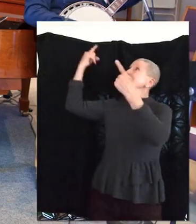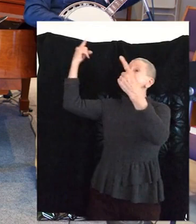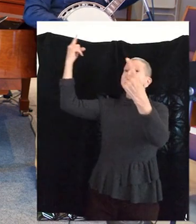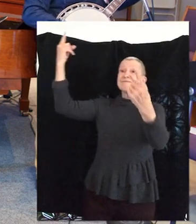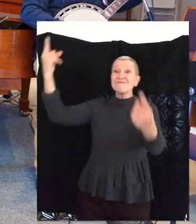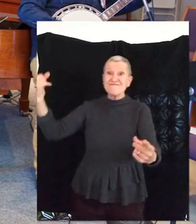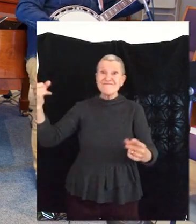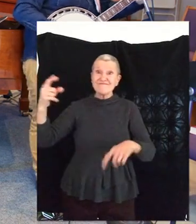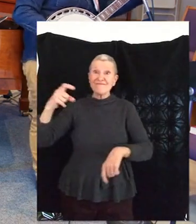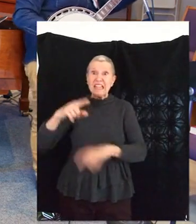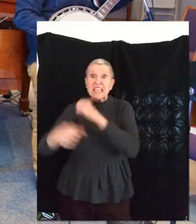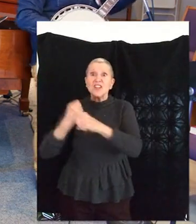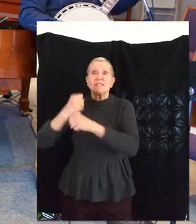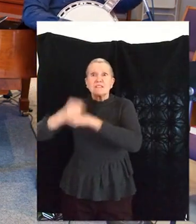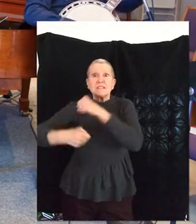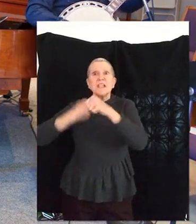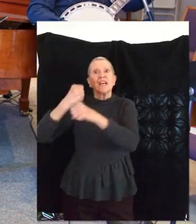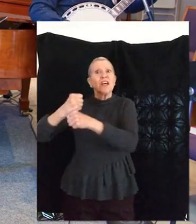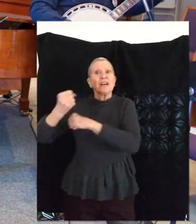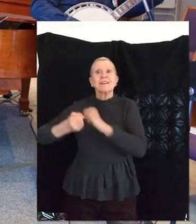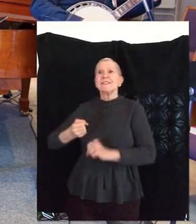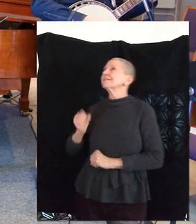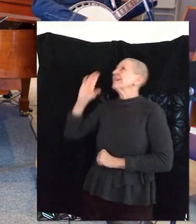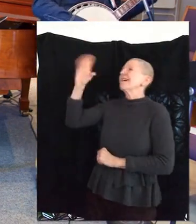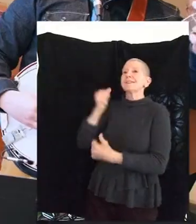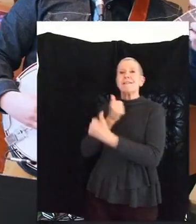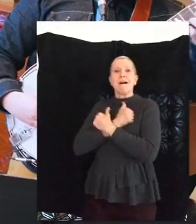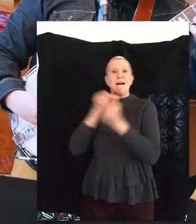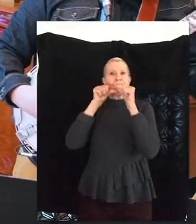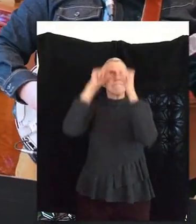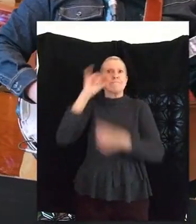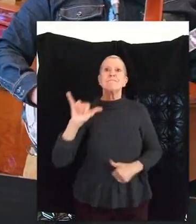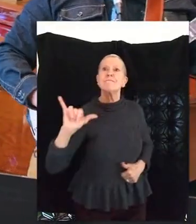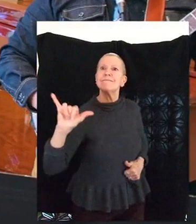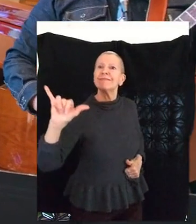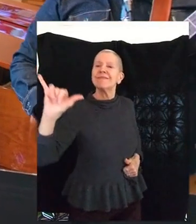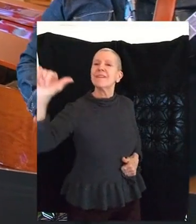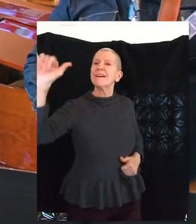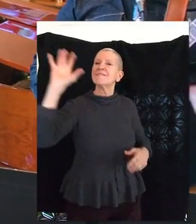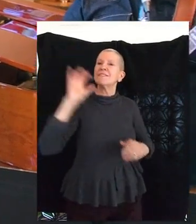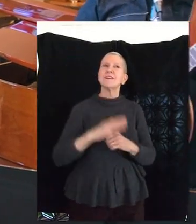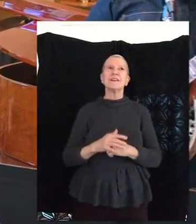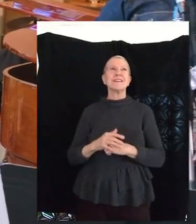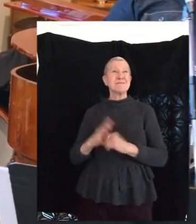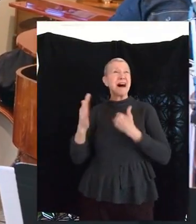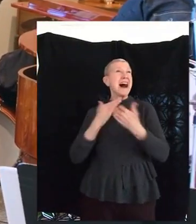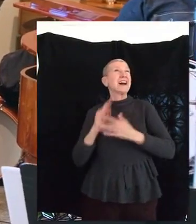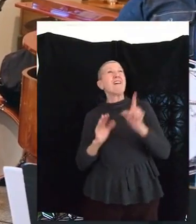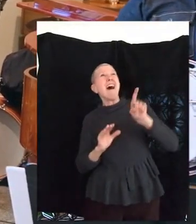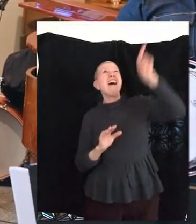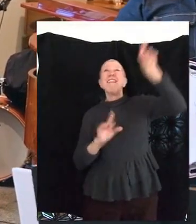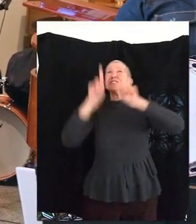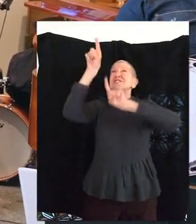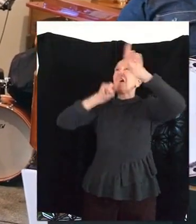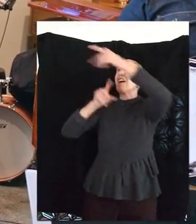time began through centuries, God's love is everlasting. To distant